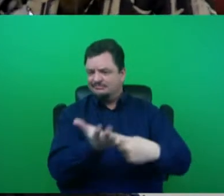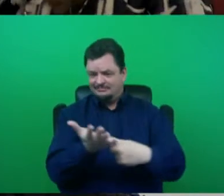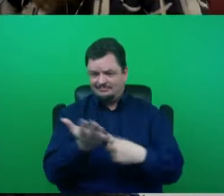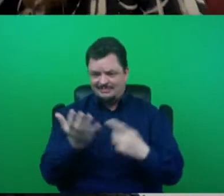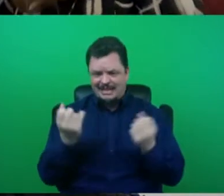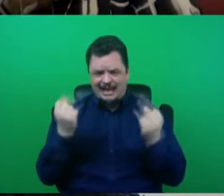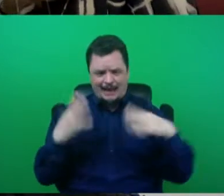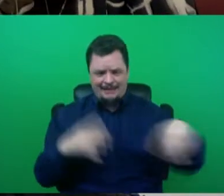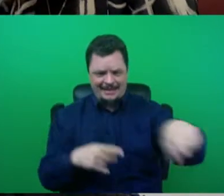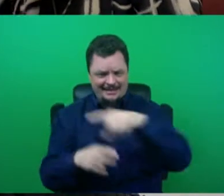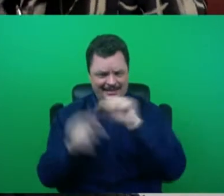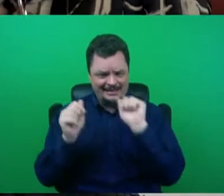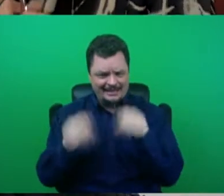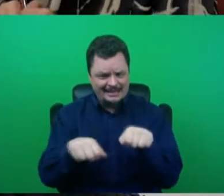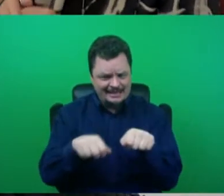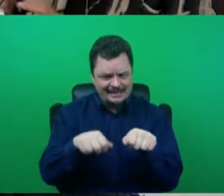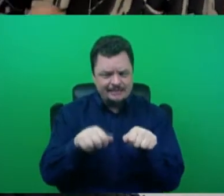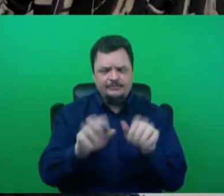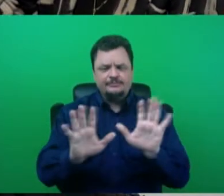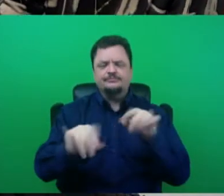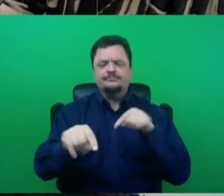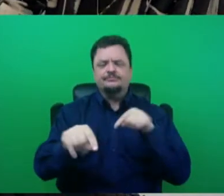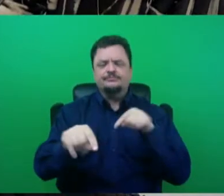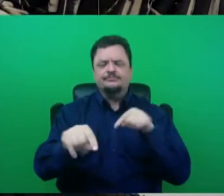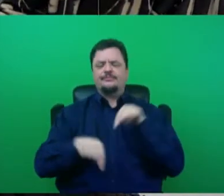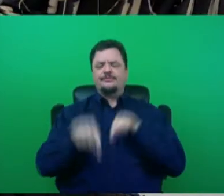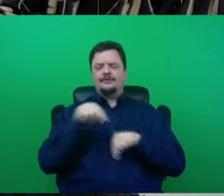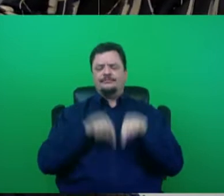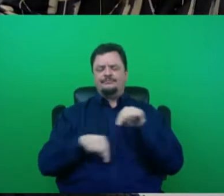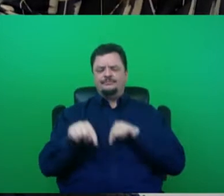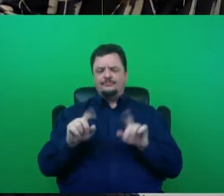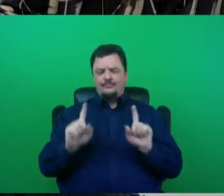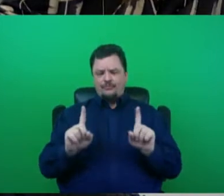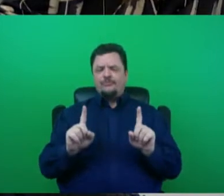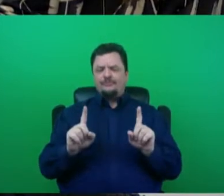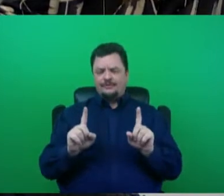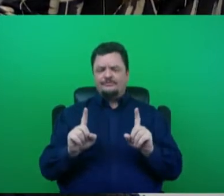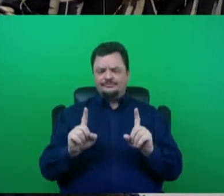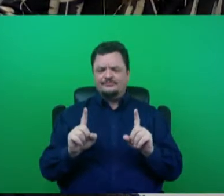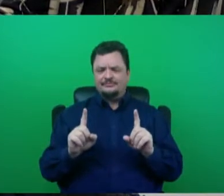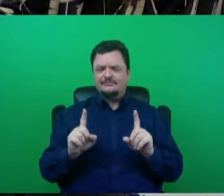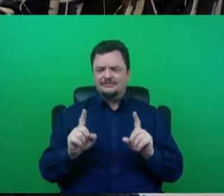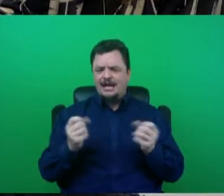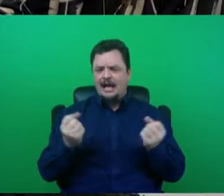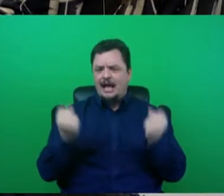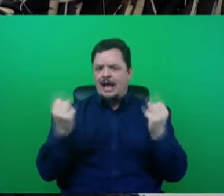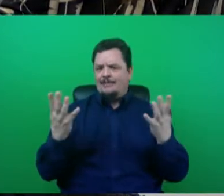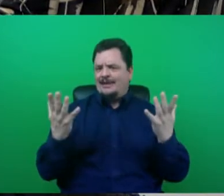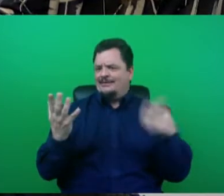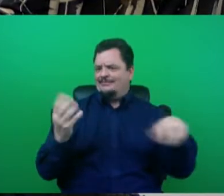great, and there was a panel up front of very knowledgeable and experienced and